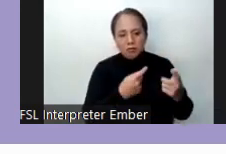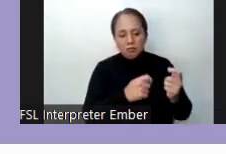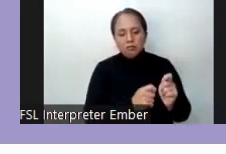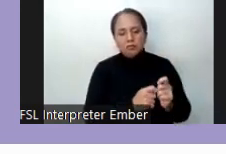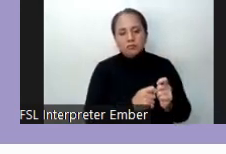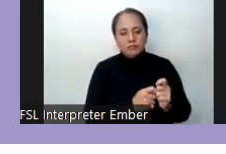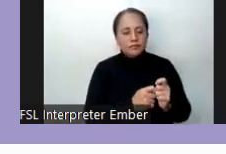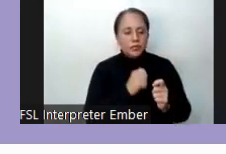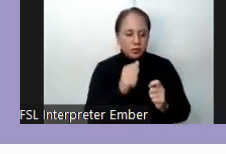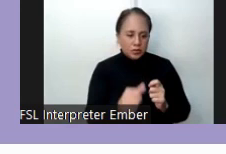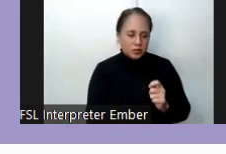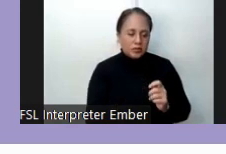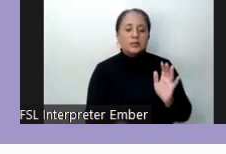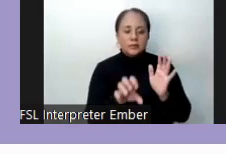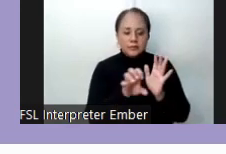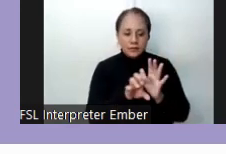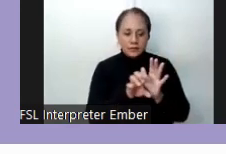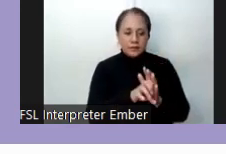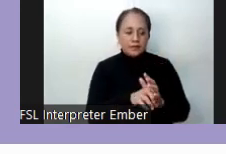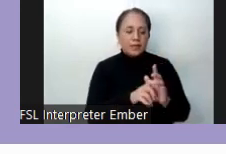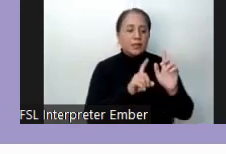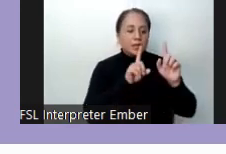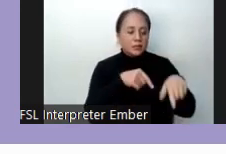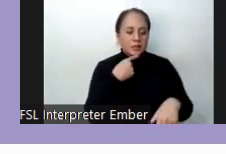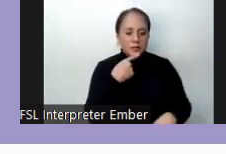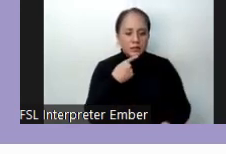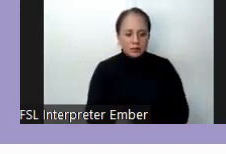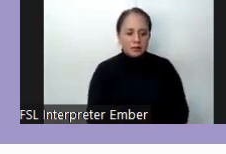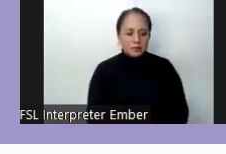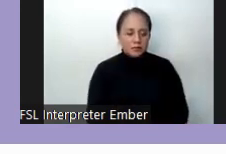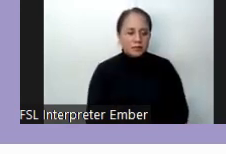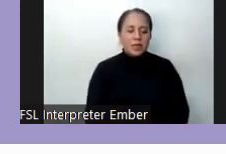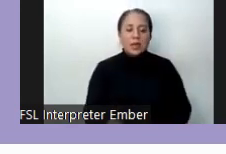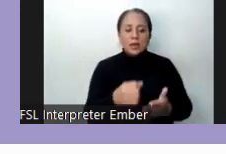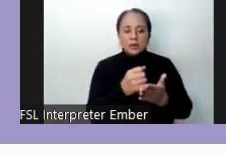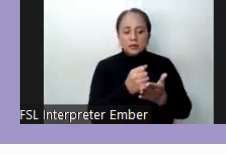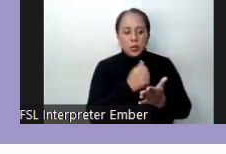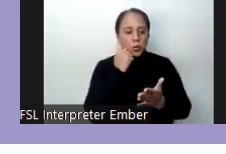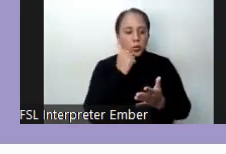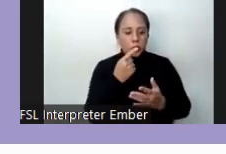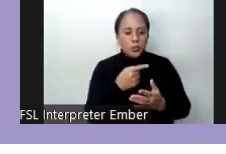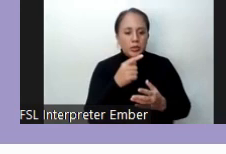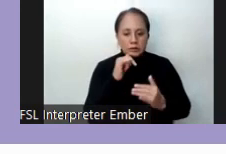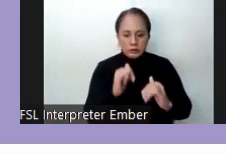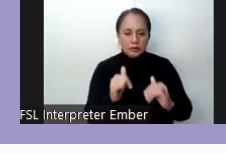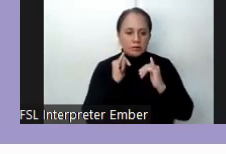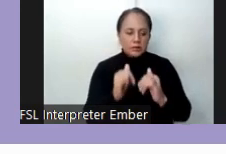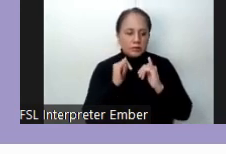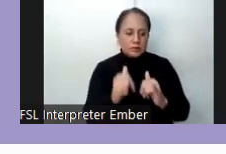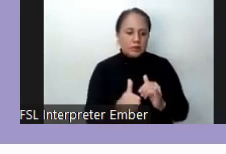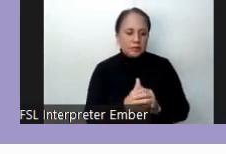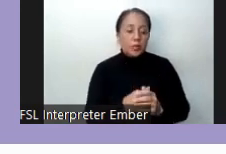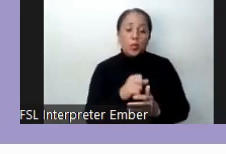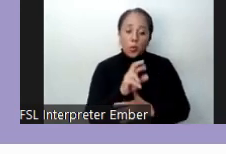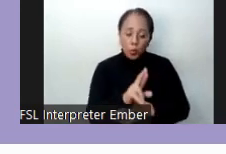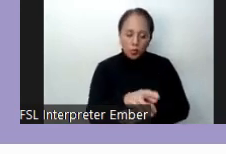not. For example, a respondent said, "The subject often says the same thing,"